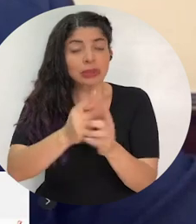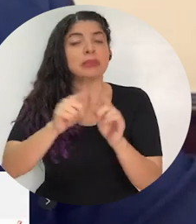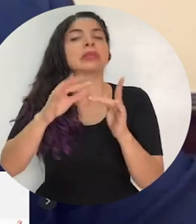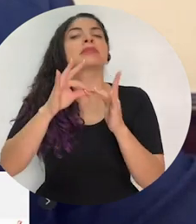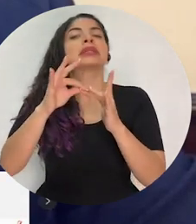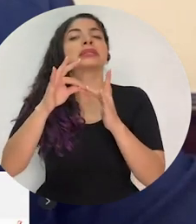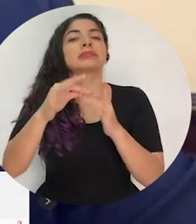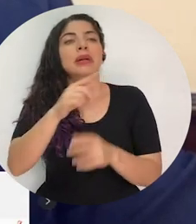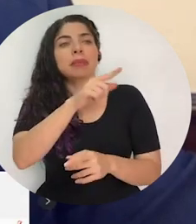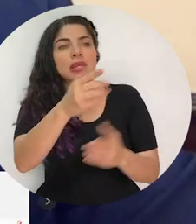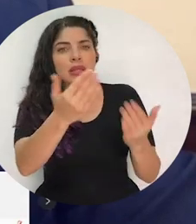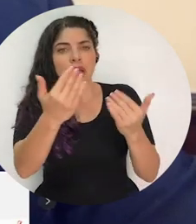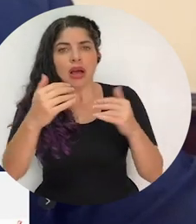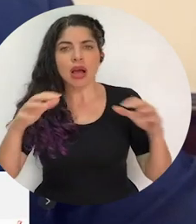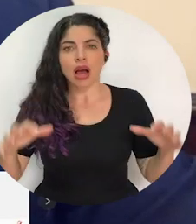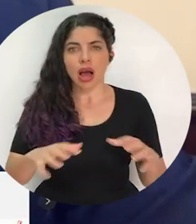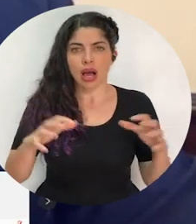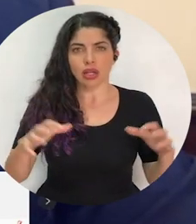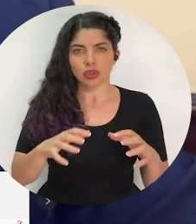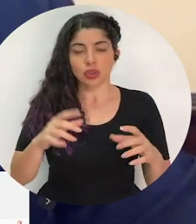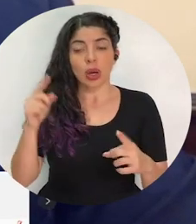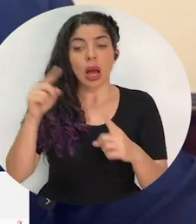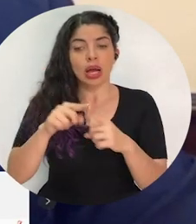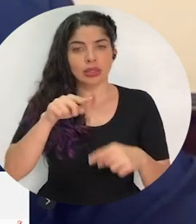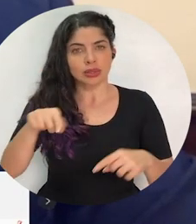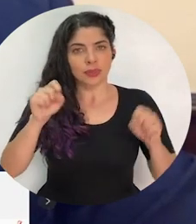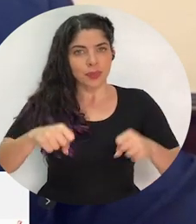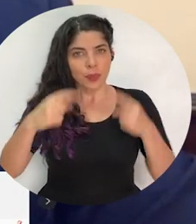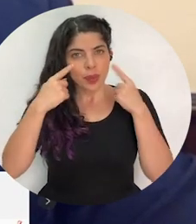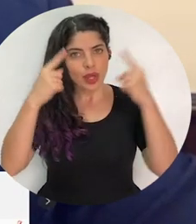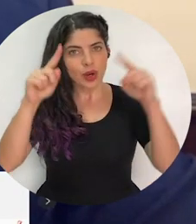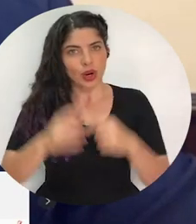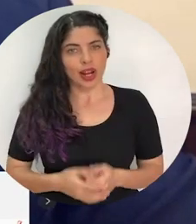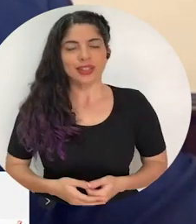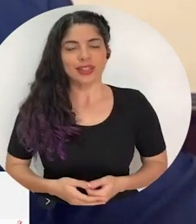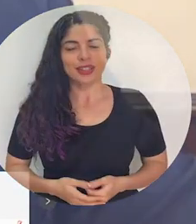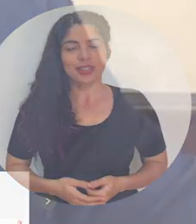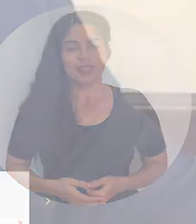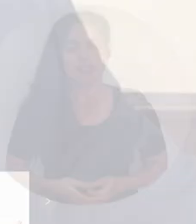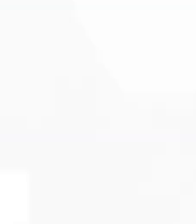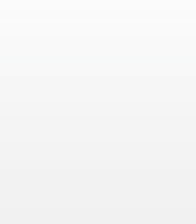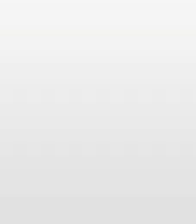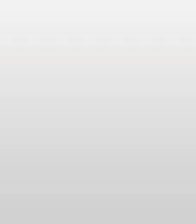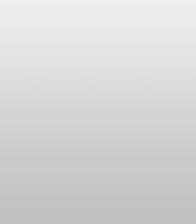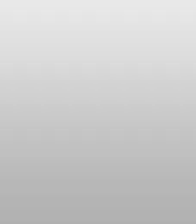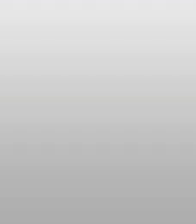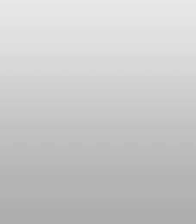proposal, but particularly to take action and make it happen.